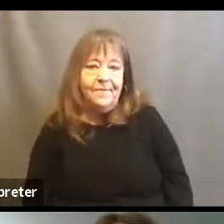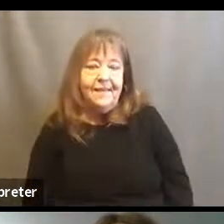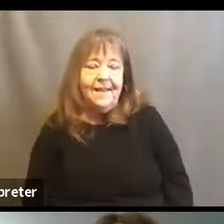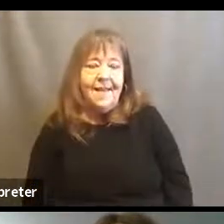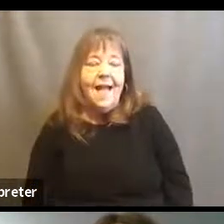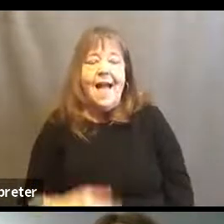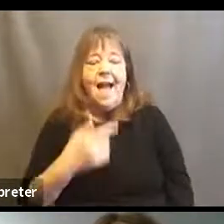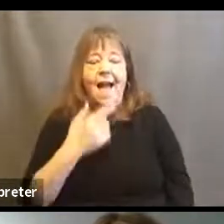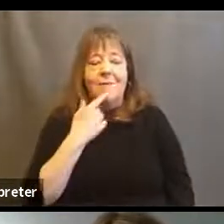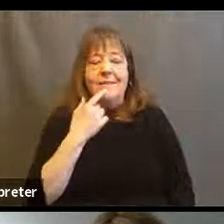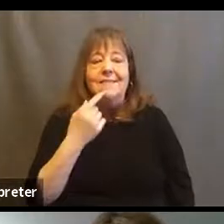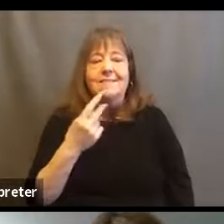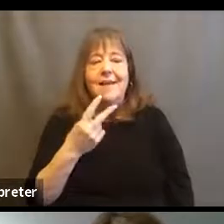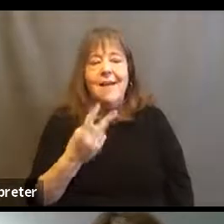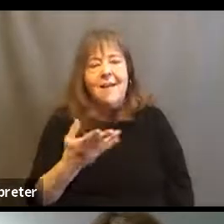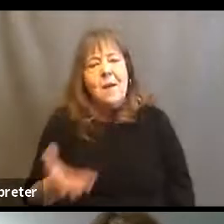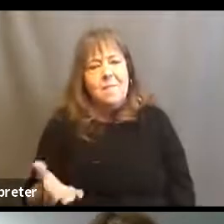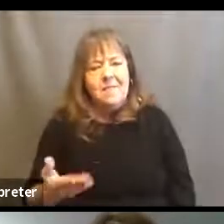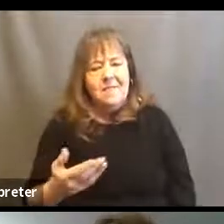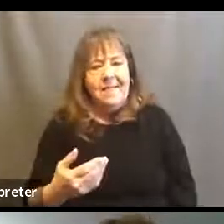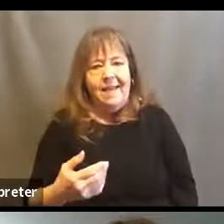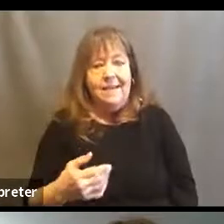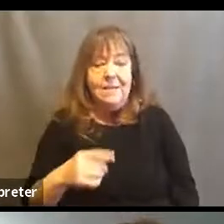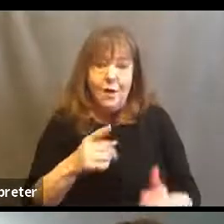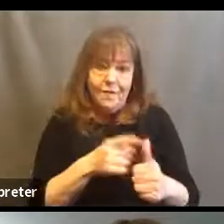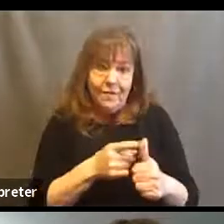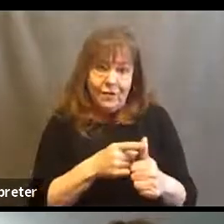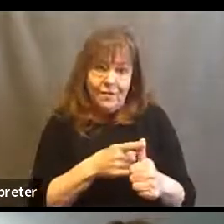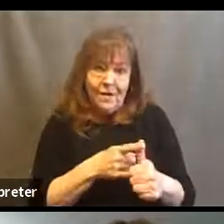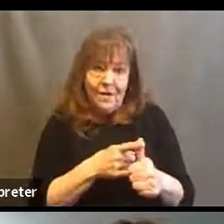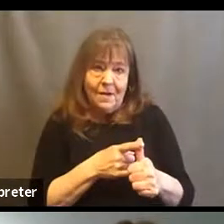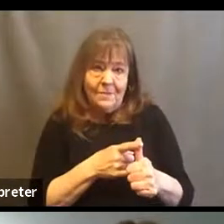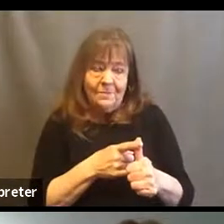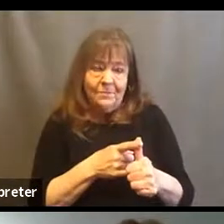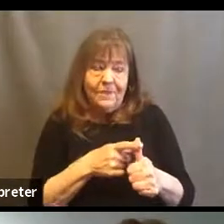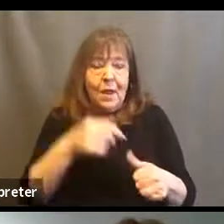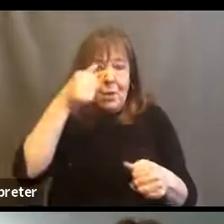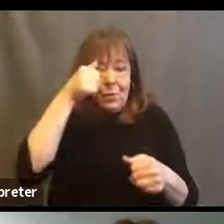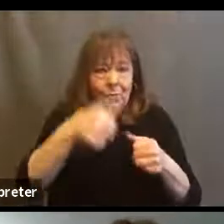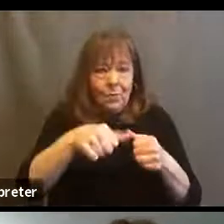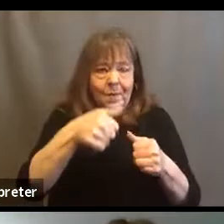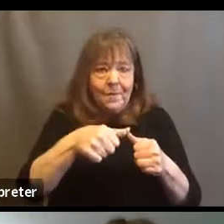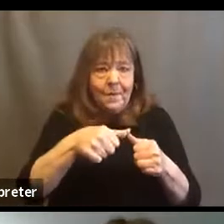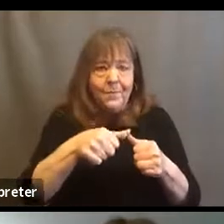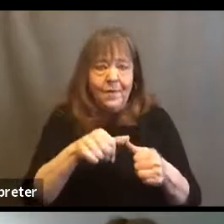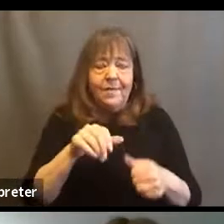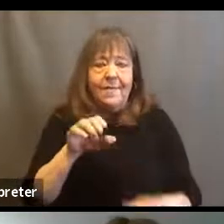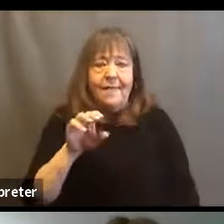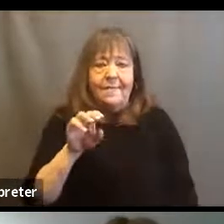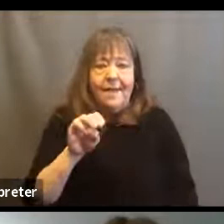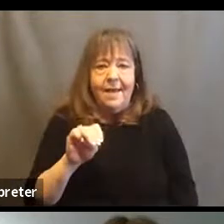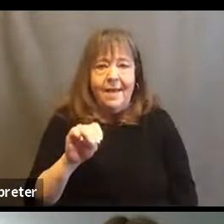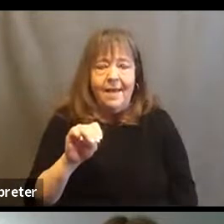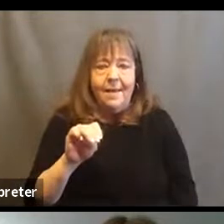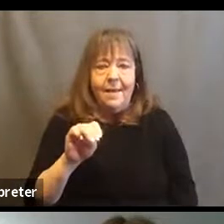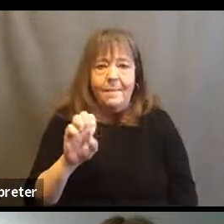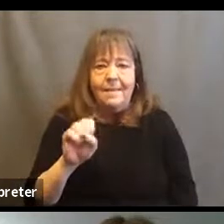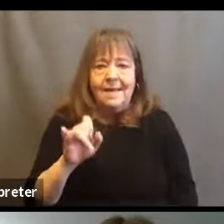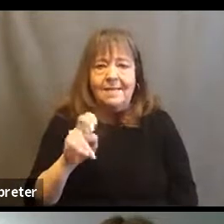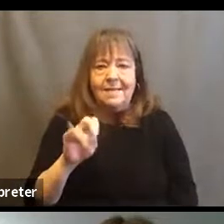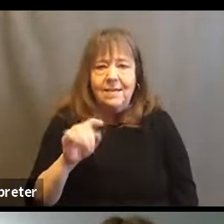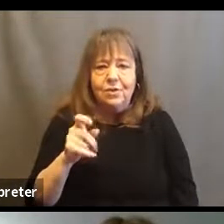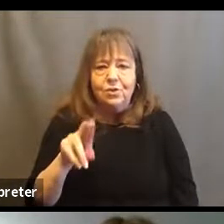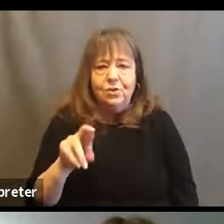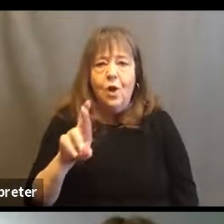I would say a couple things to that. Number one, remember that the messenger RNA vaccines are